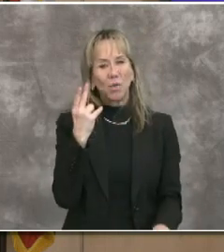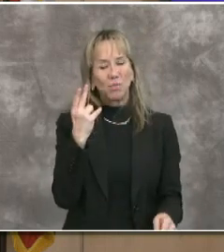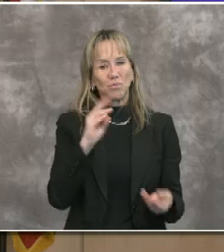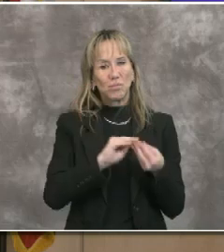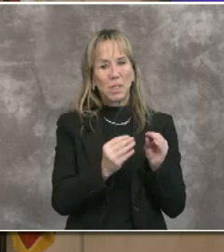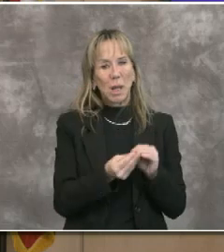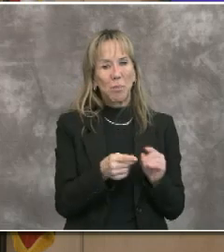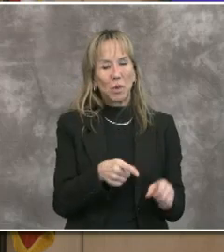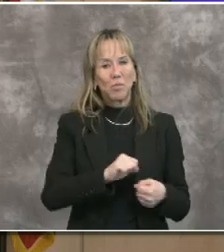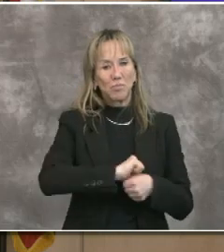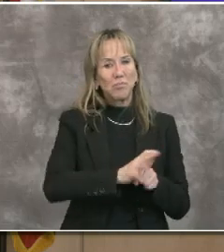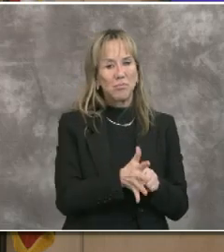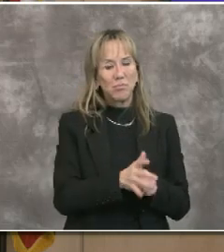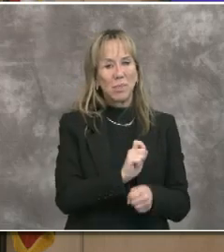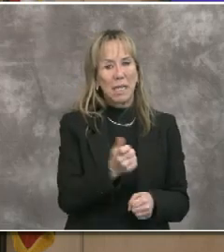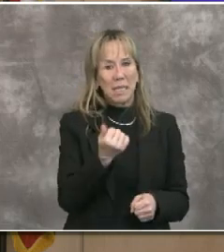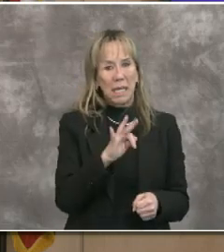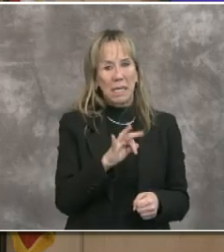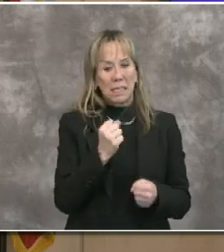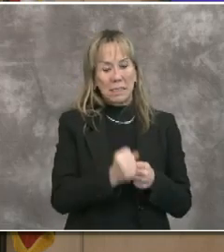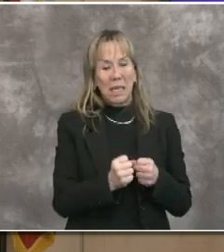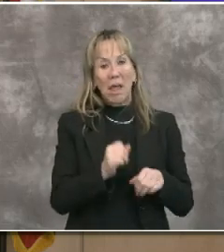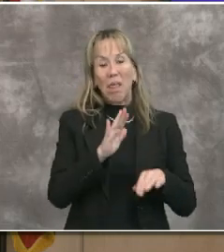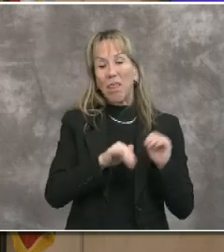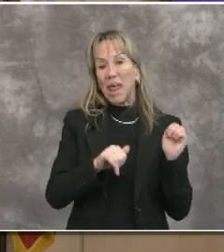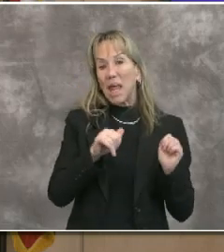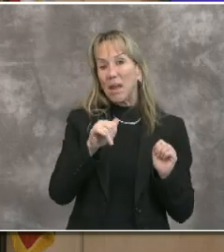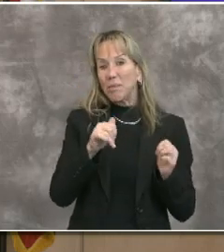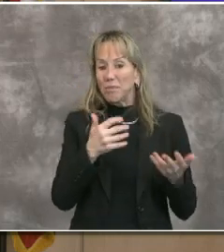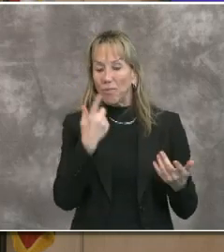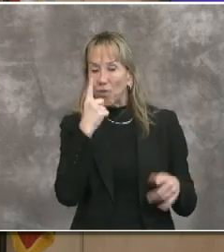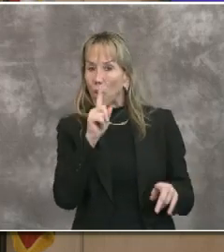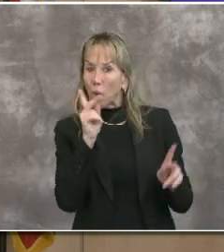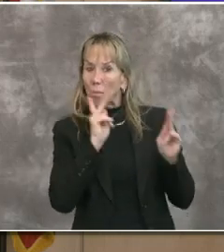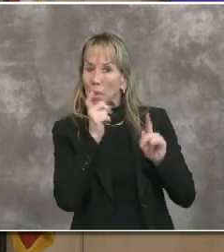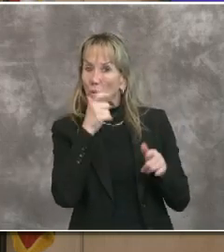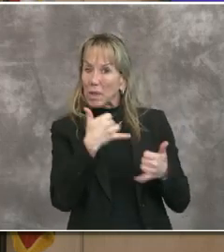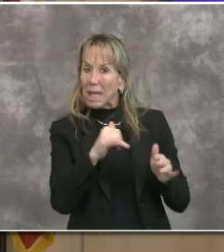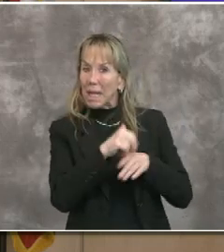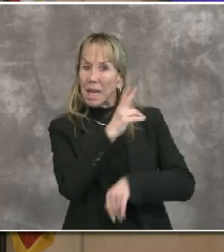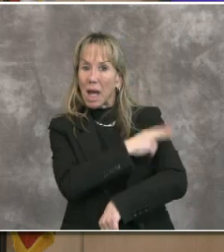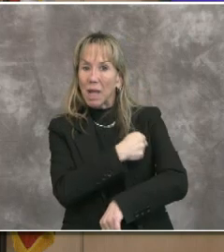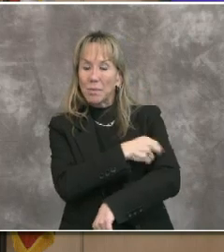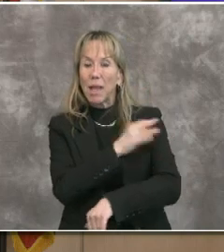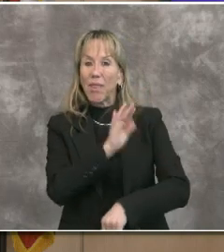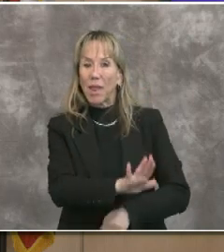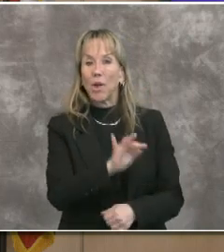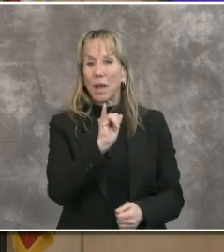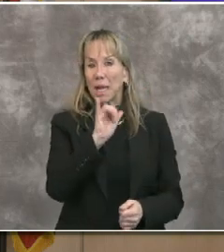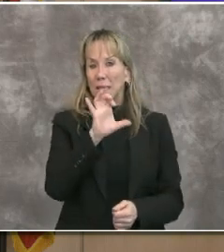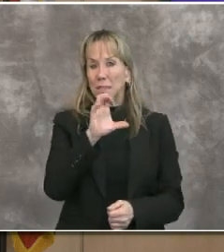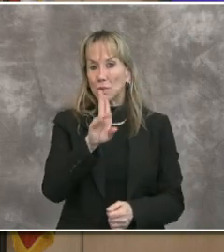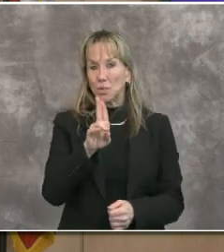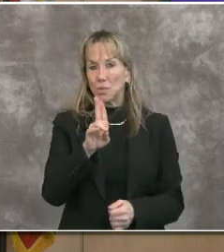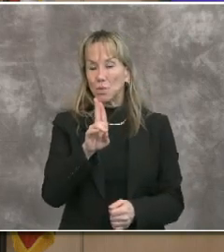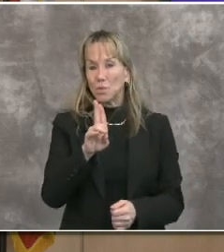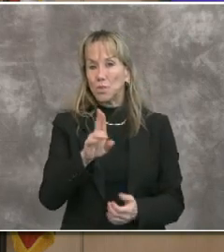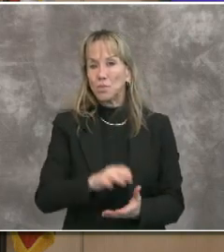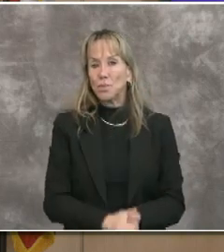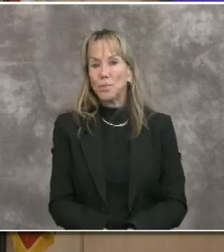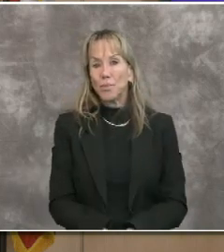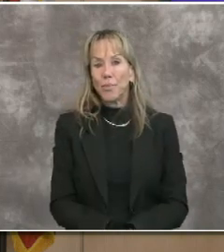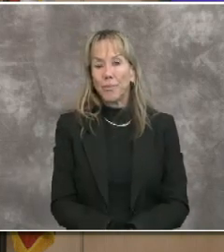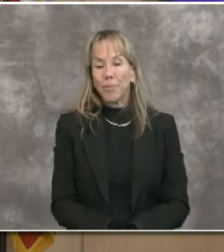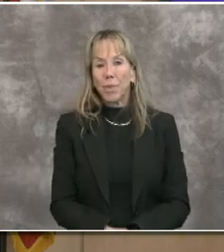for COVID as patients who are both in the hospital and then in their intensive care units. We also know that the